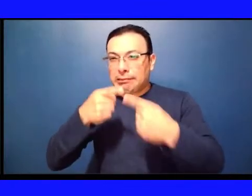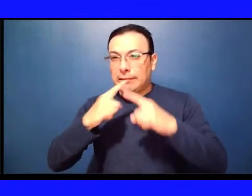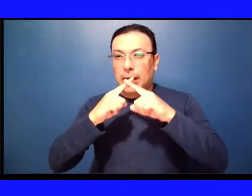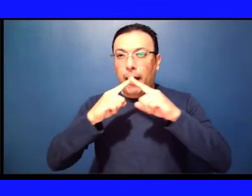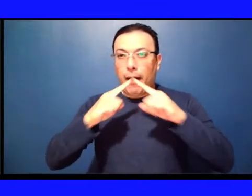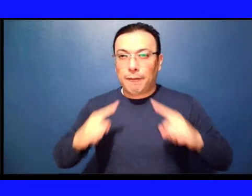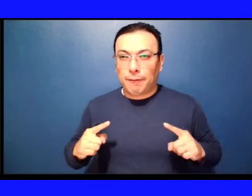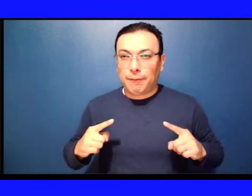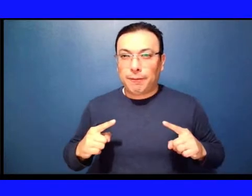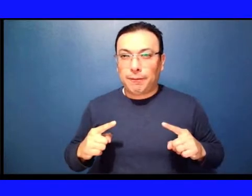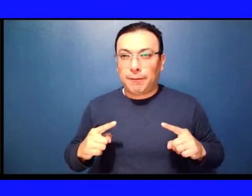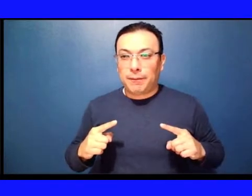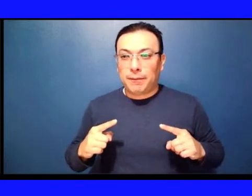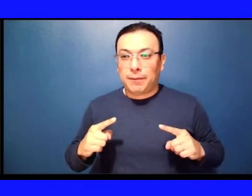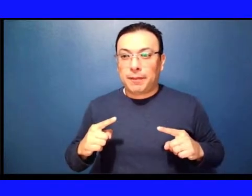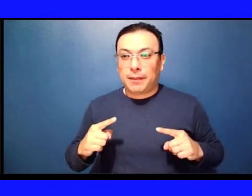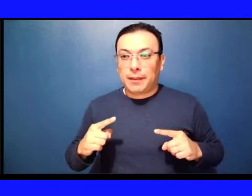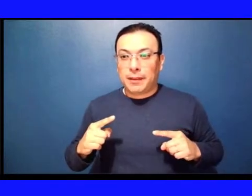Eric and Matt.